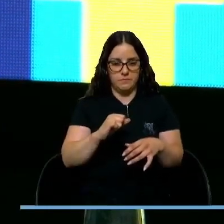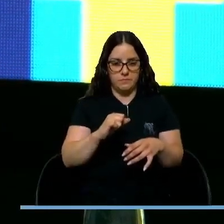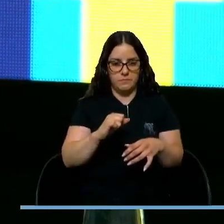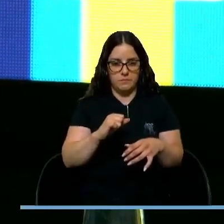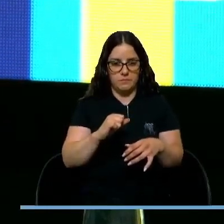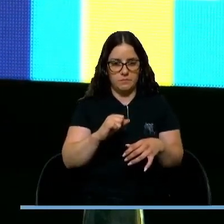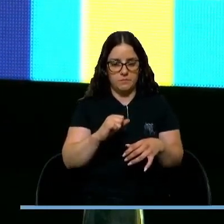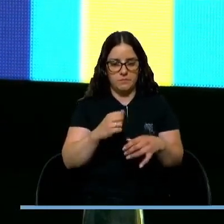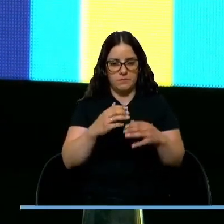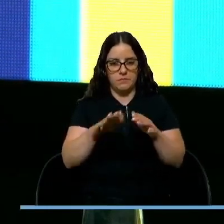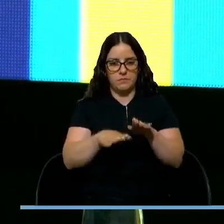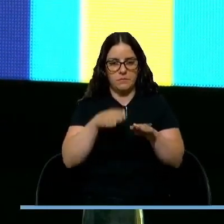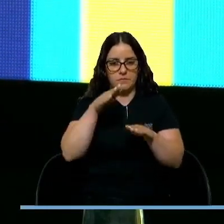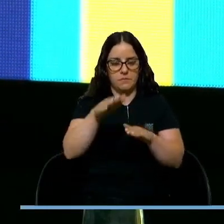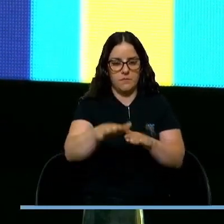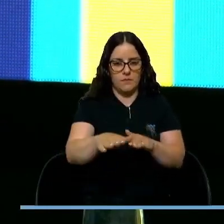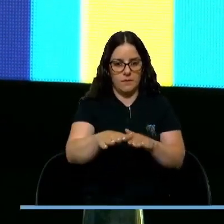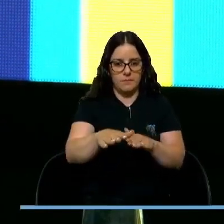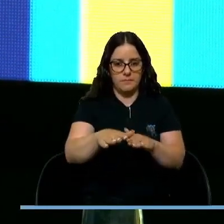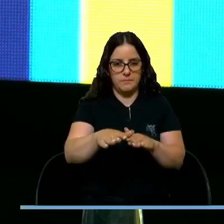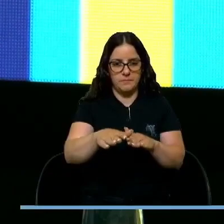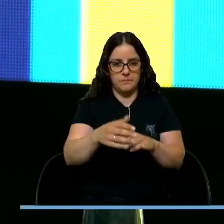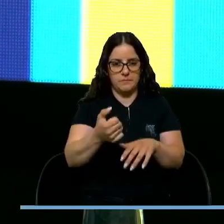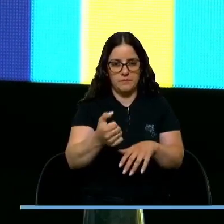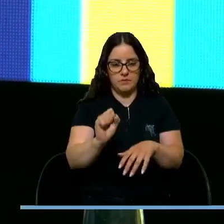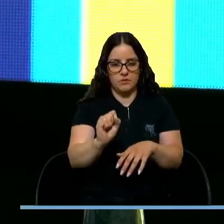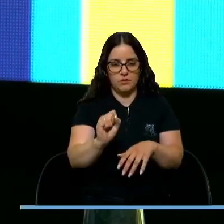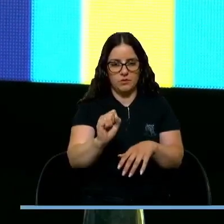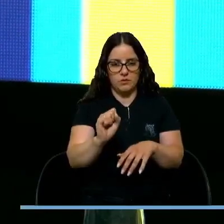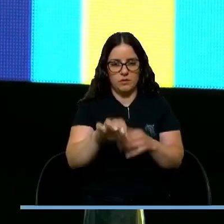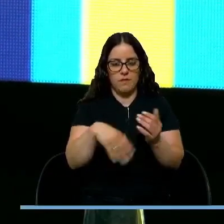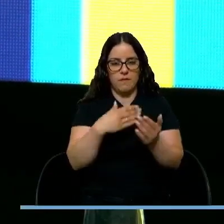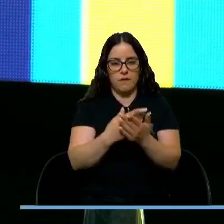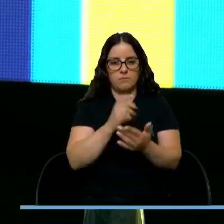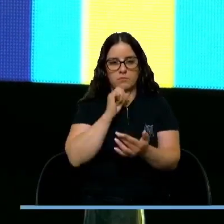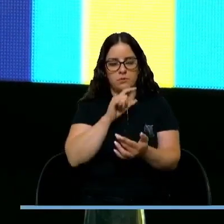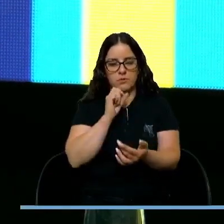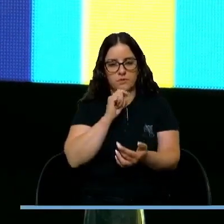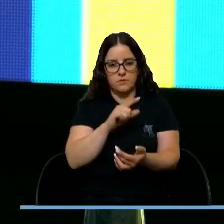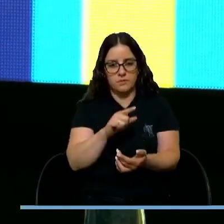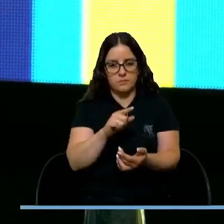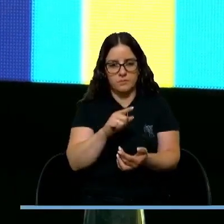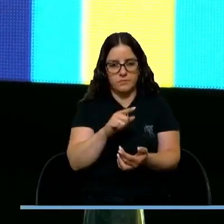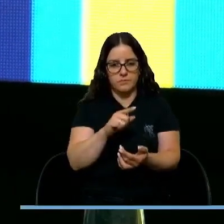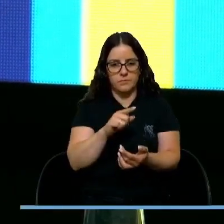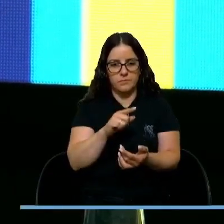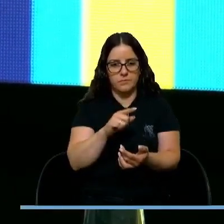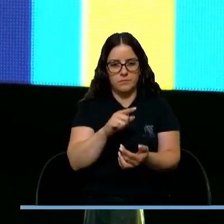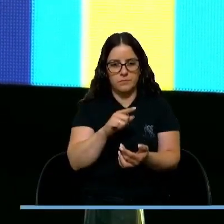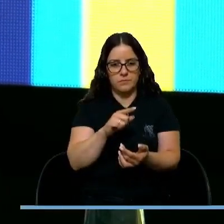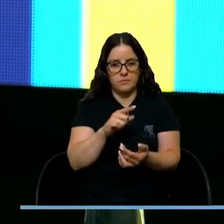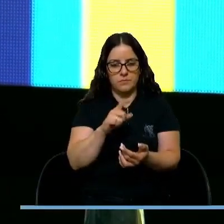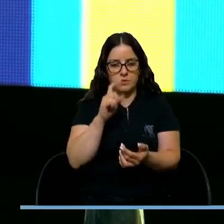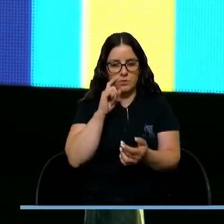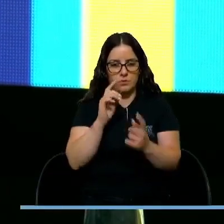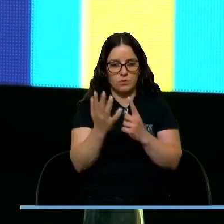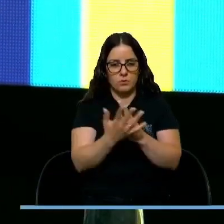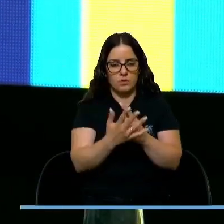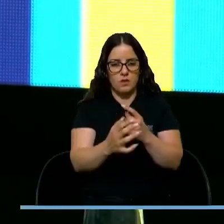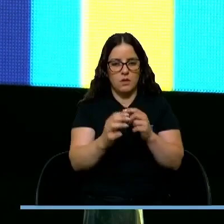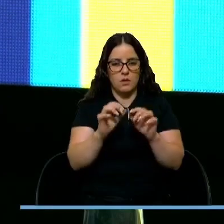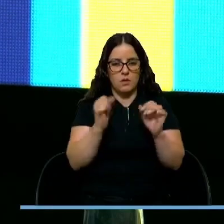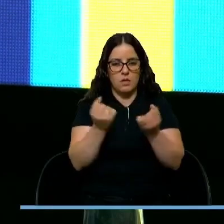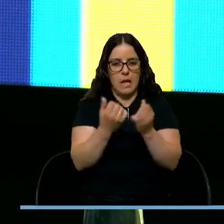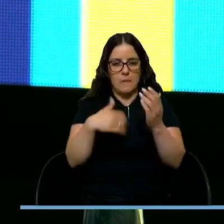as a next step, you know, 5G will enable a more sustainable society in terms